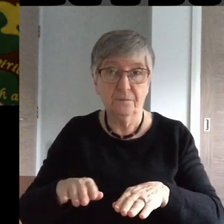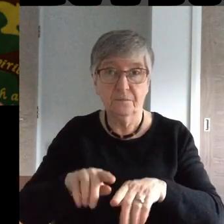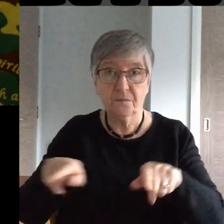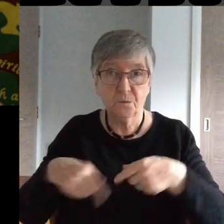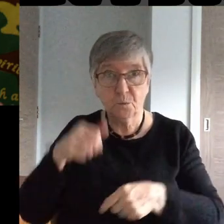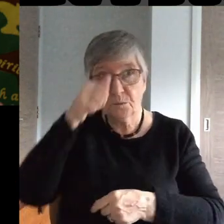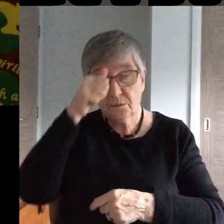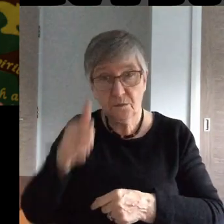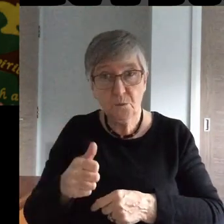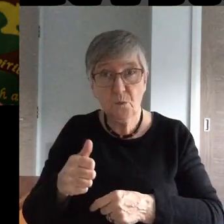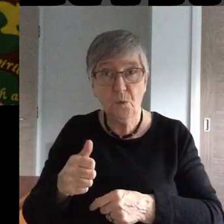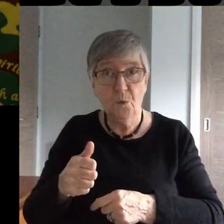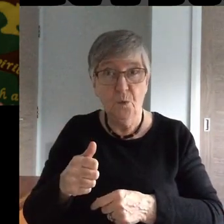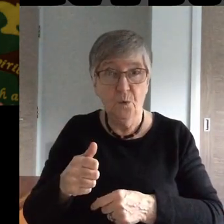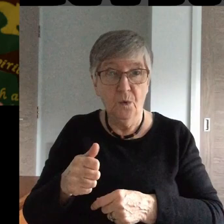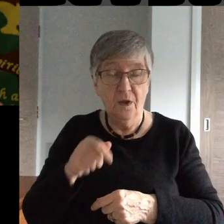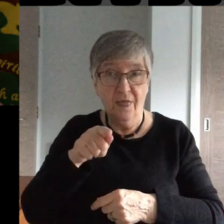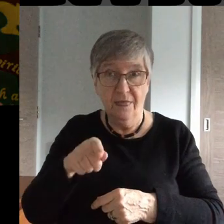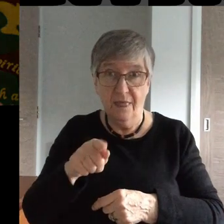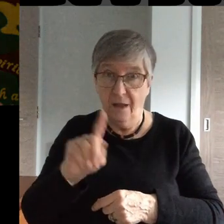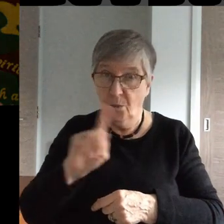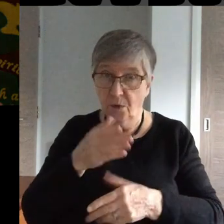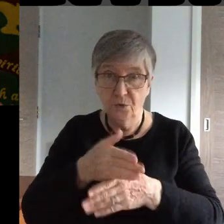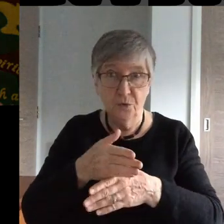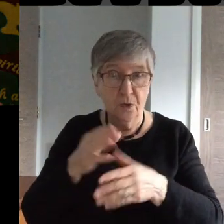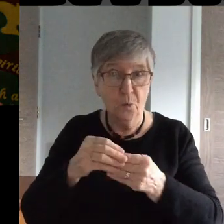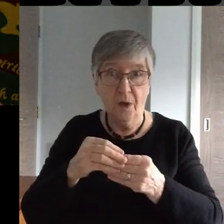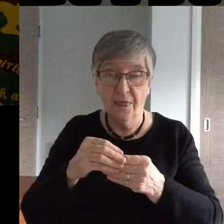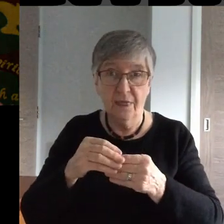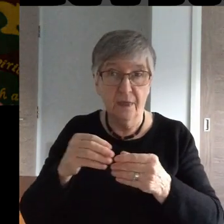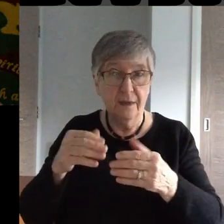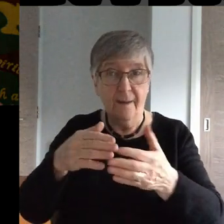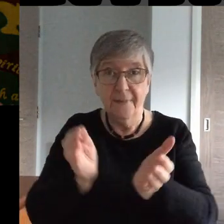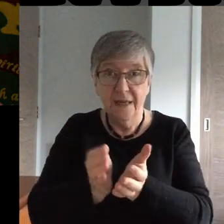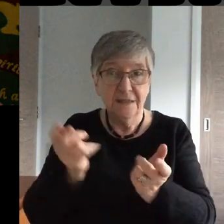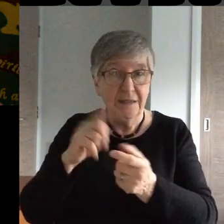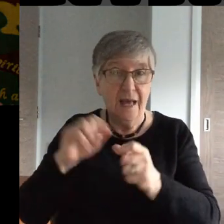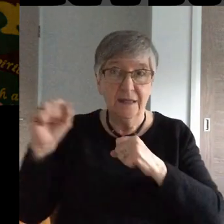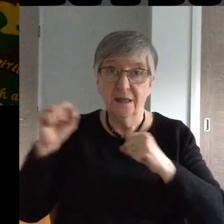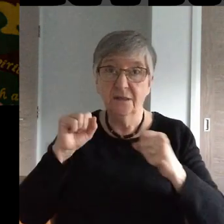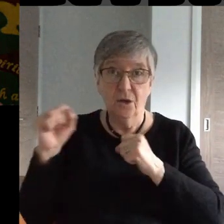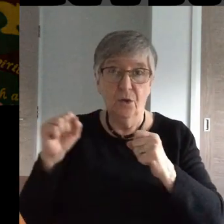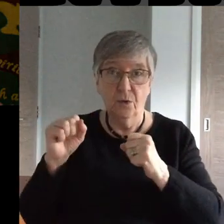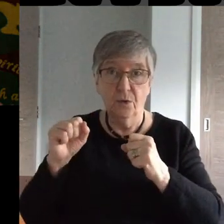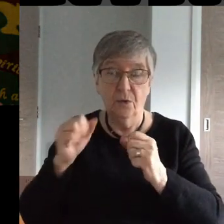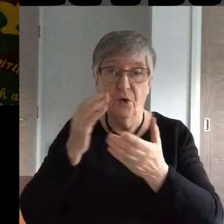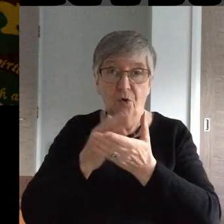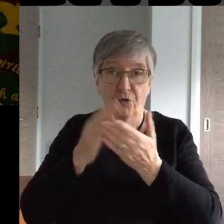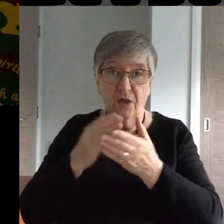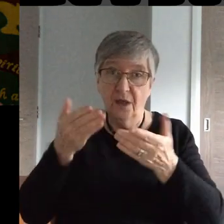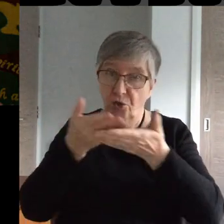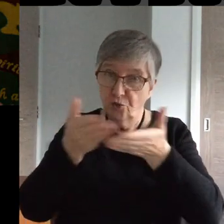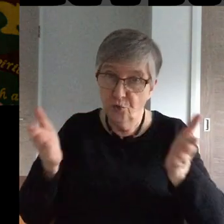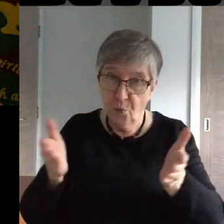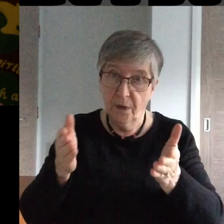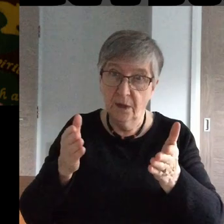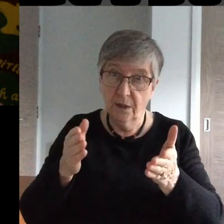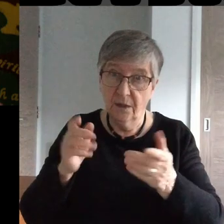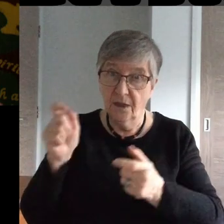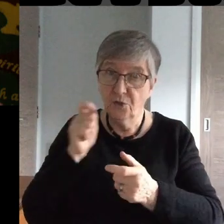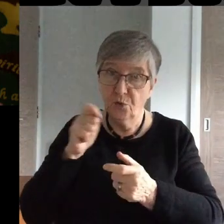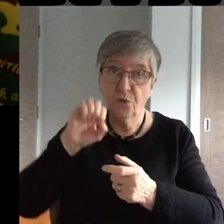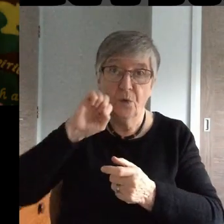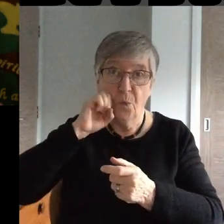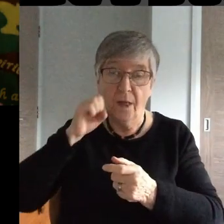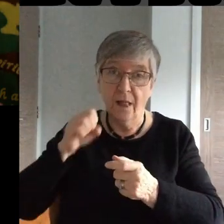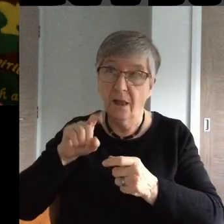And we know that simple act with a basin and a towel was only mirroring or foreshadowing the ultimate act of humility